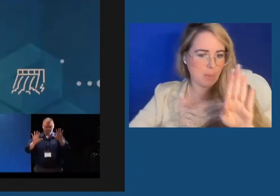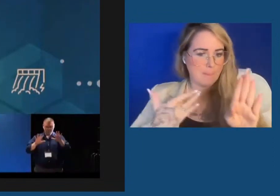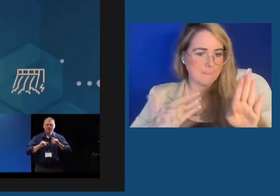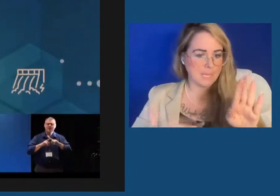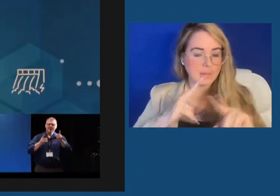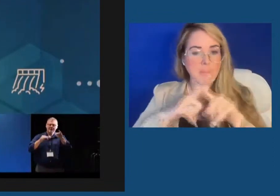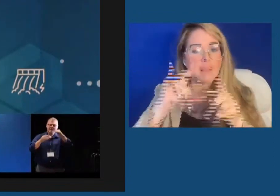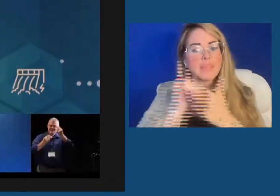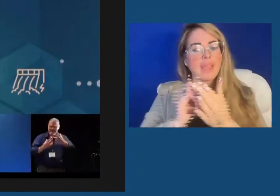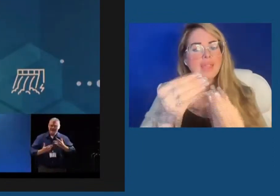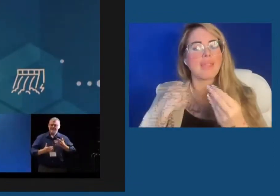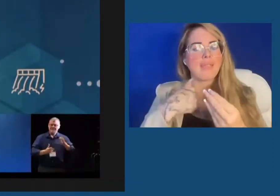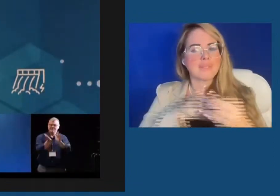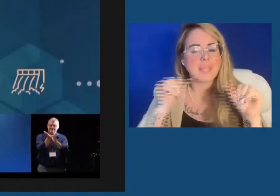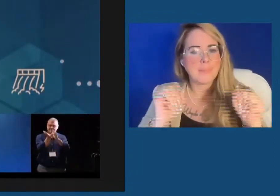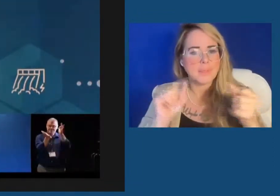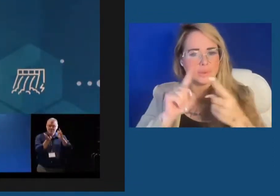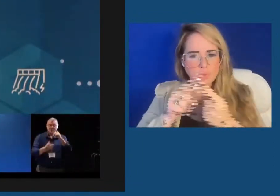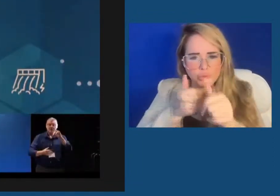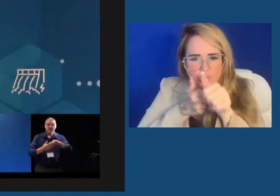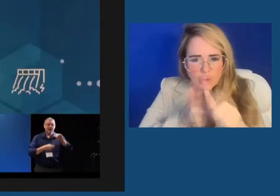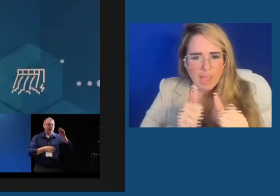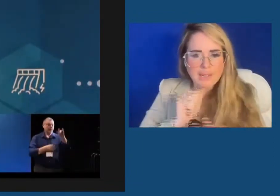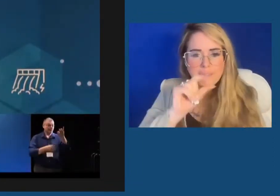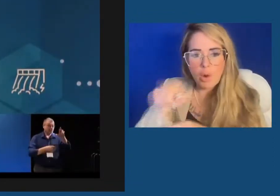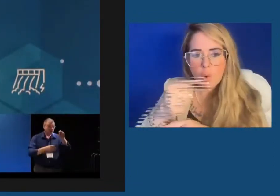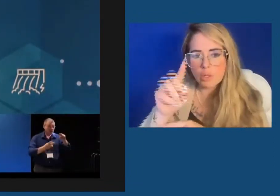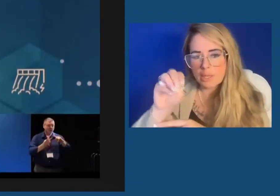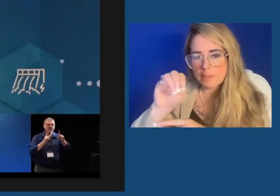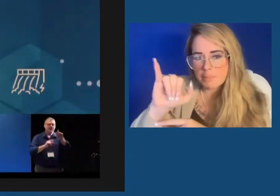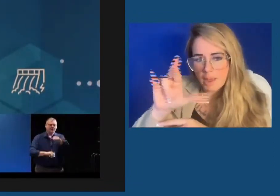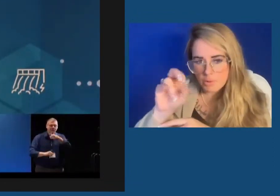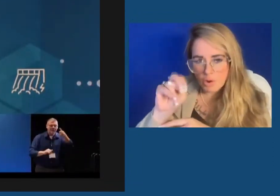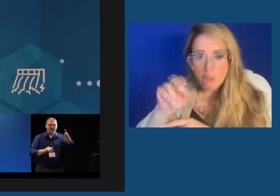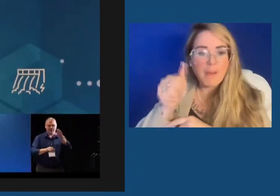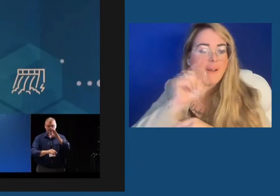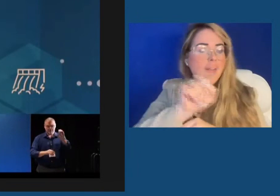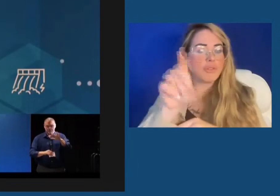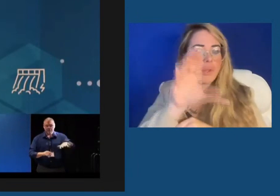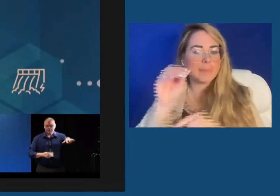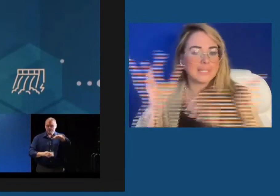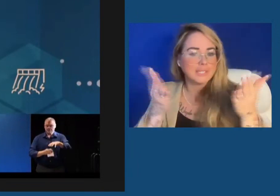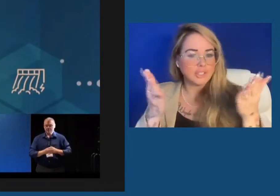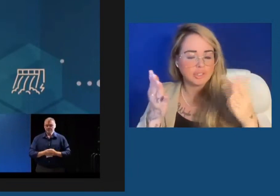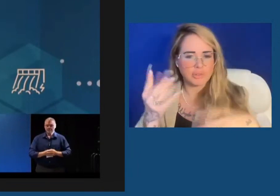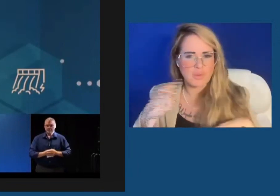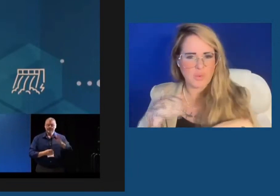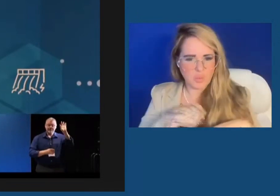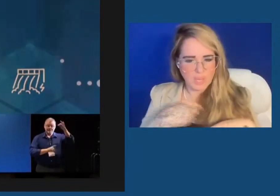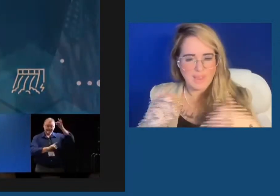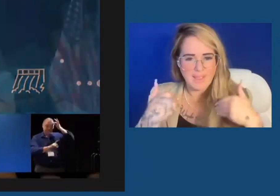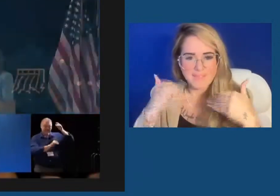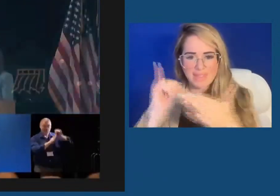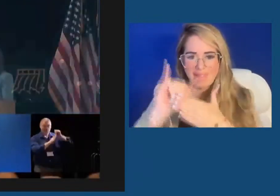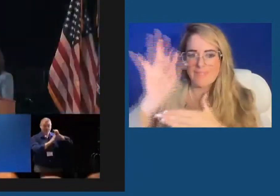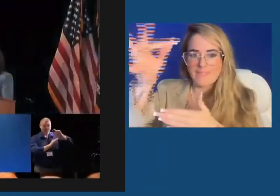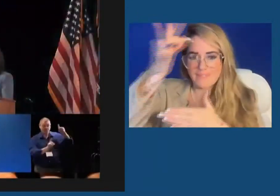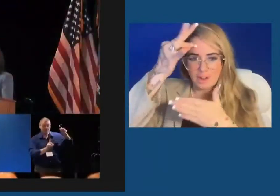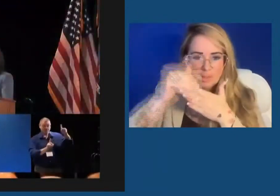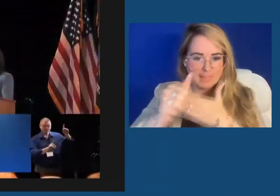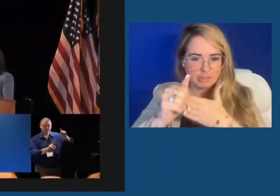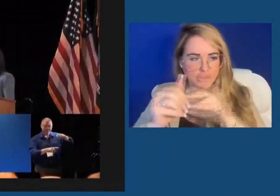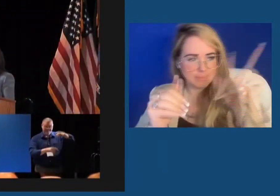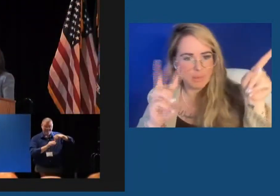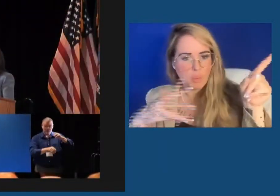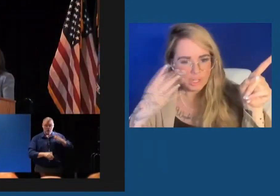us the leverage to be able to attract not just Micron, but other companies here. But it was the federal leadership that we needed in